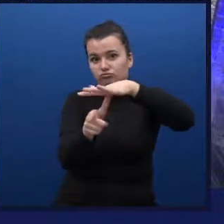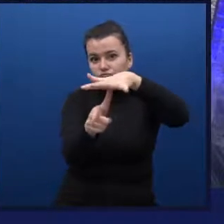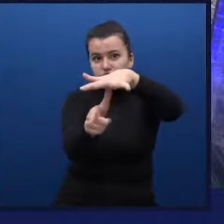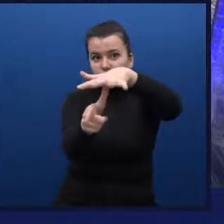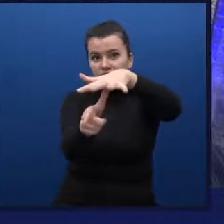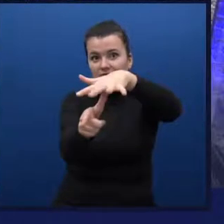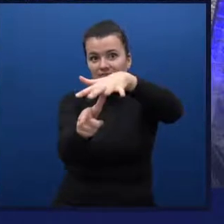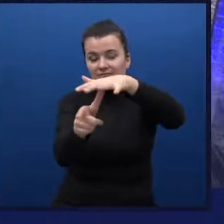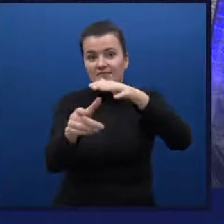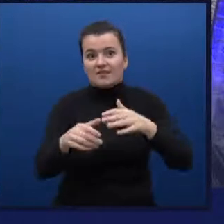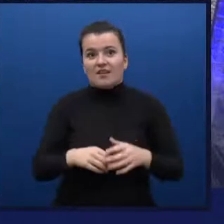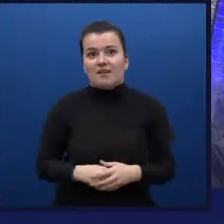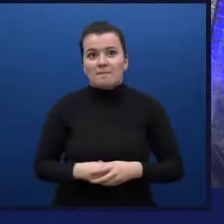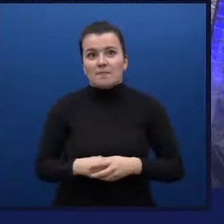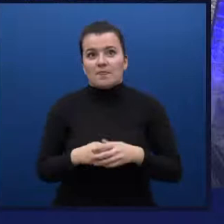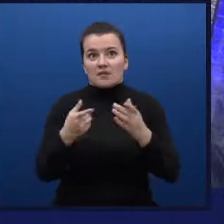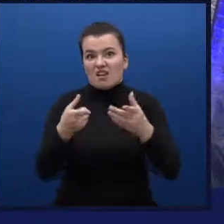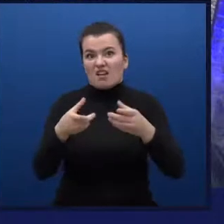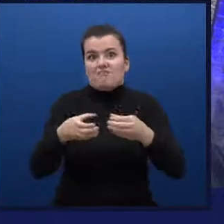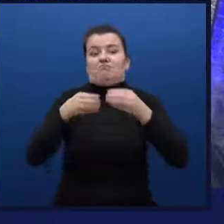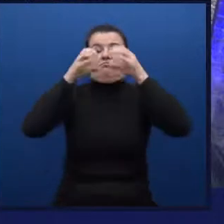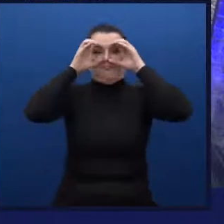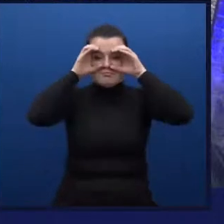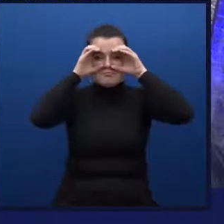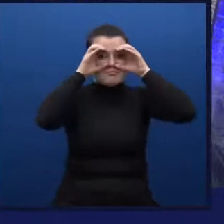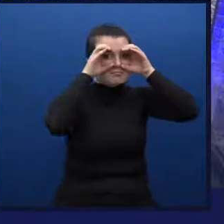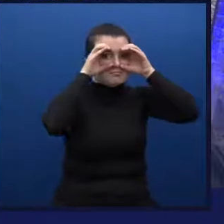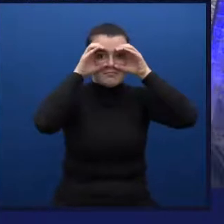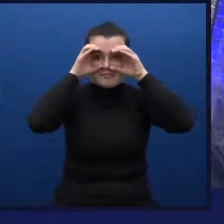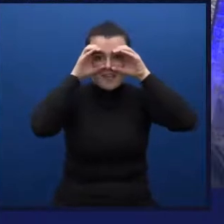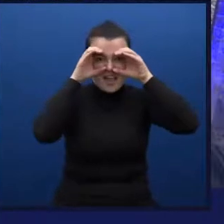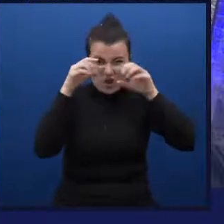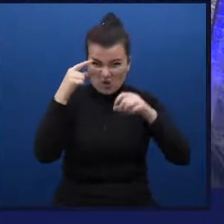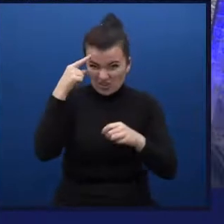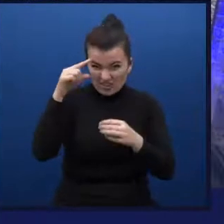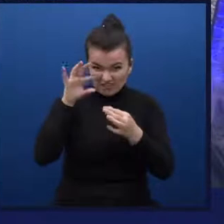Is that a far-fetched idea once we have this combination of